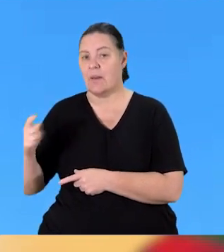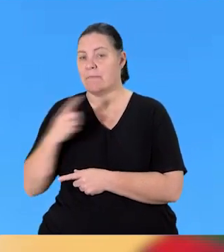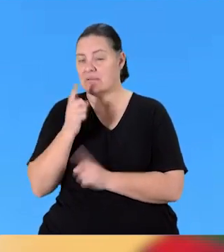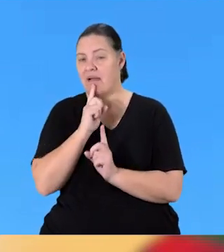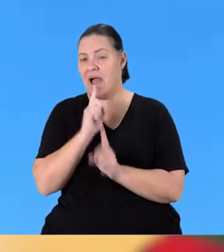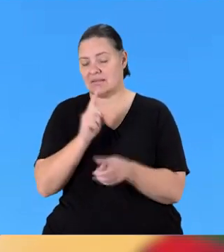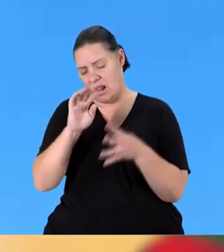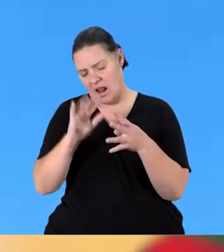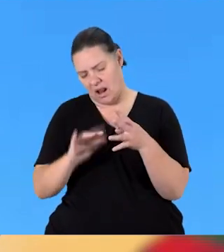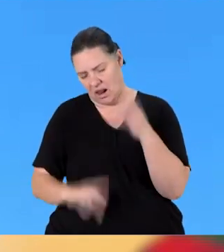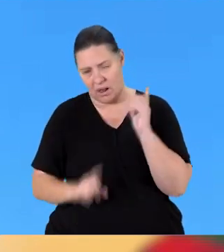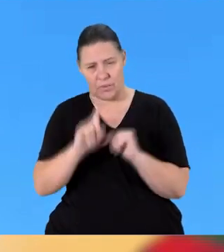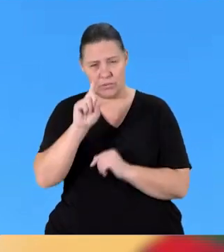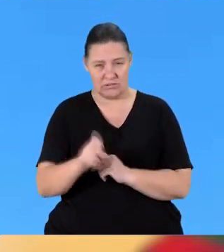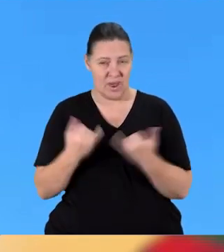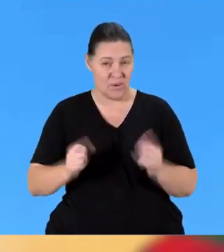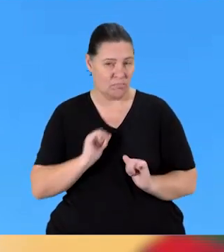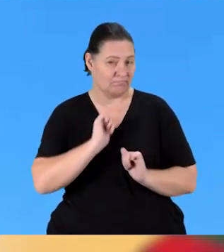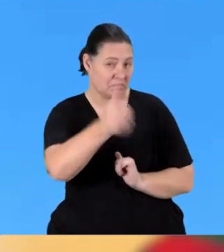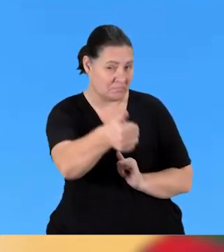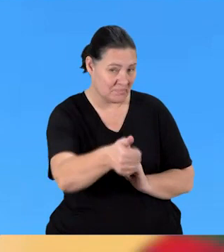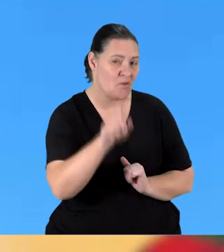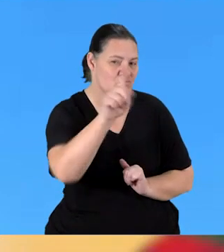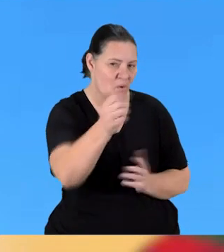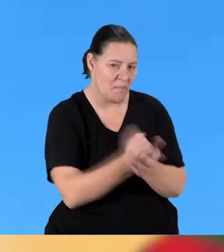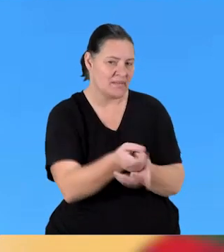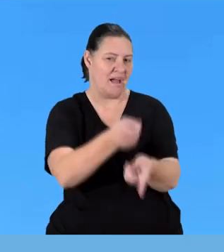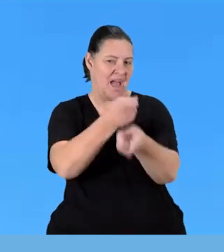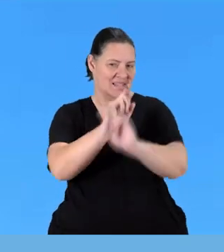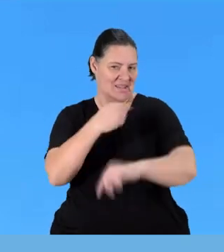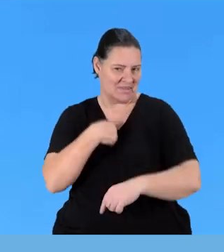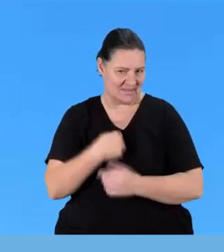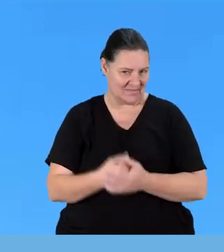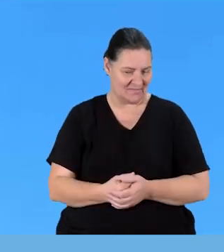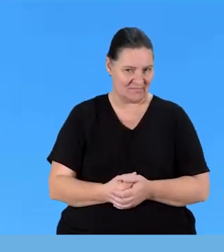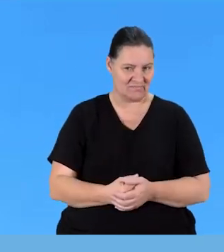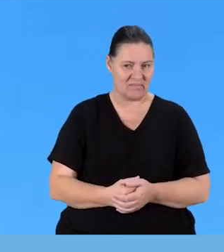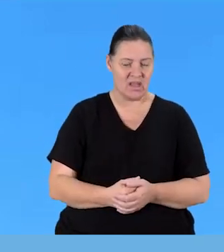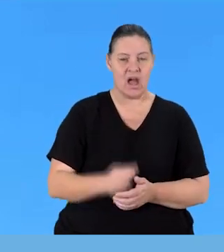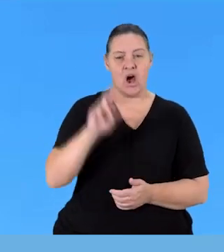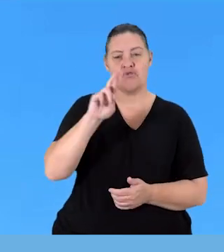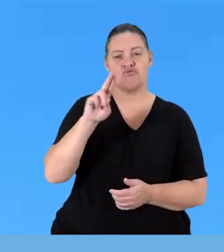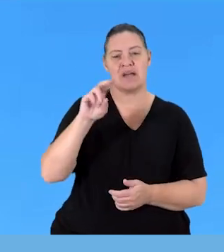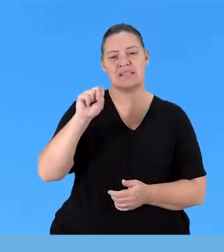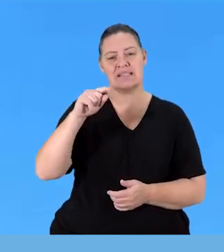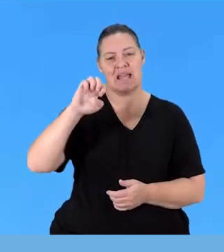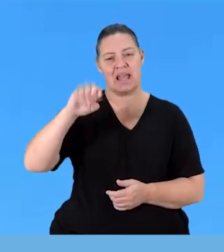answered a lot of questions. Now it's your turn to answer a question for me. So rusting is a form of